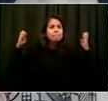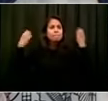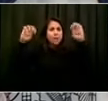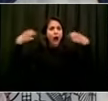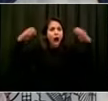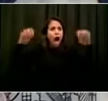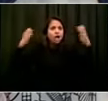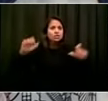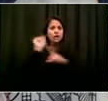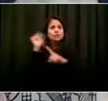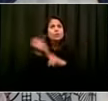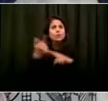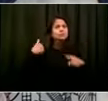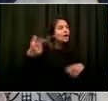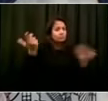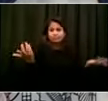ahead.